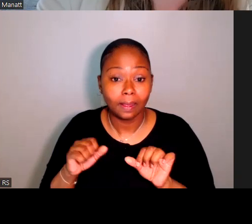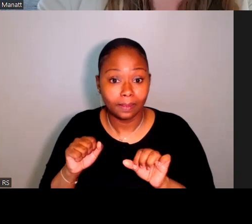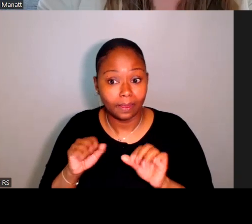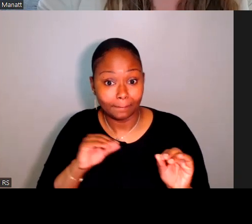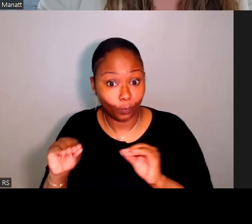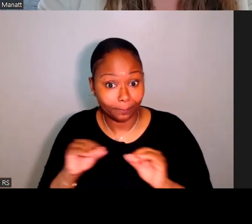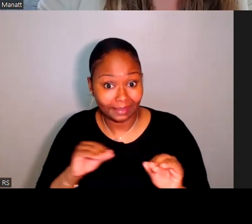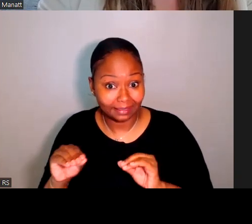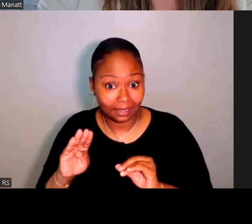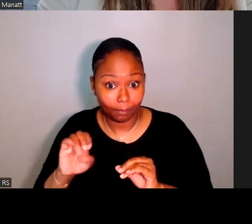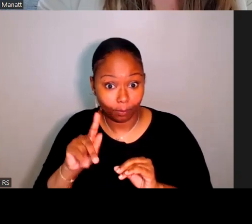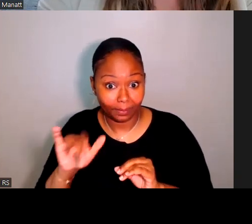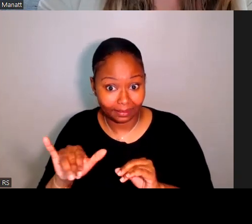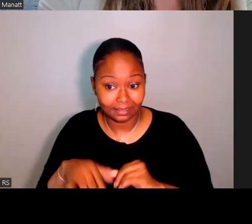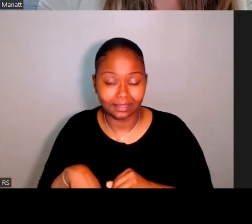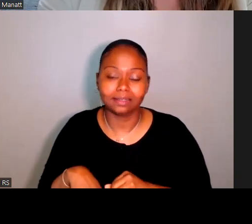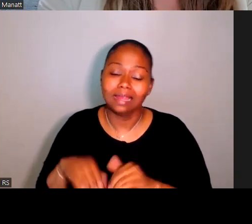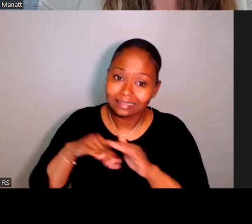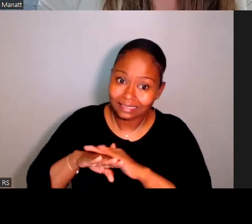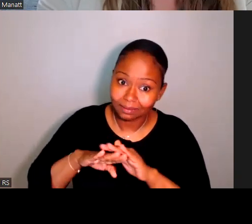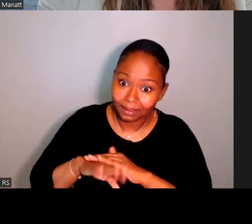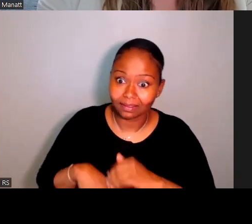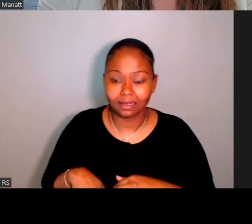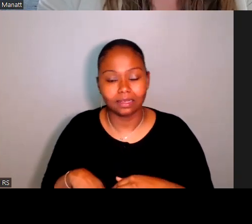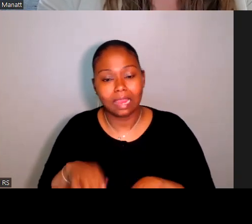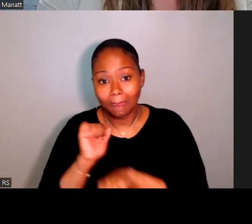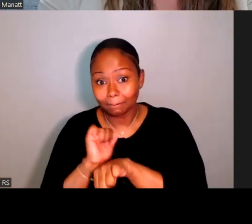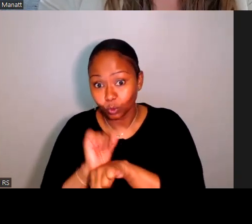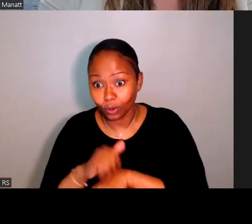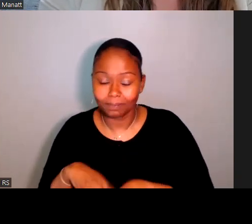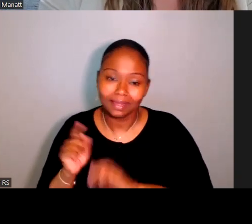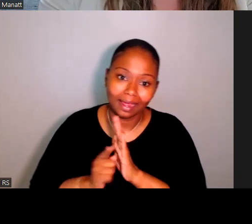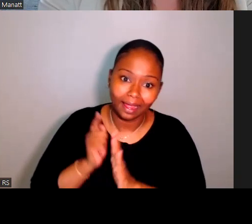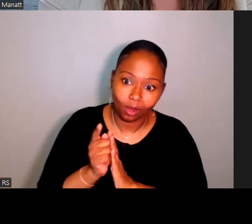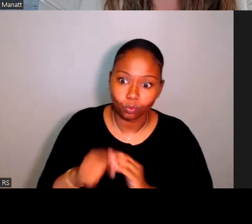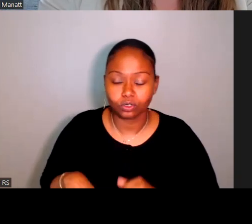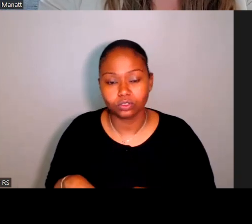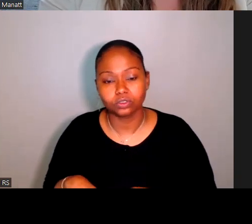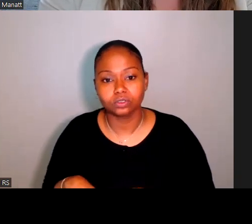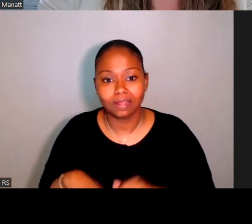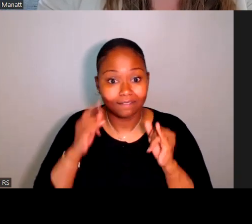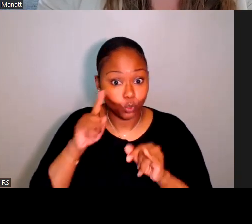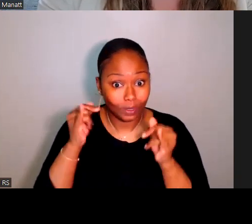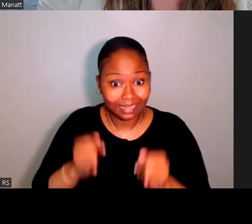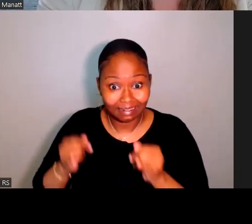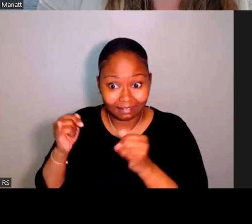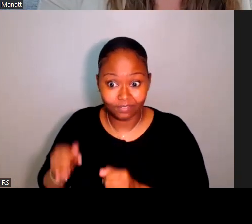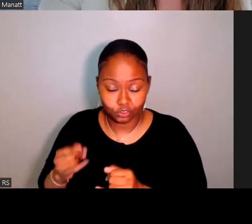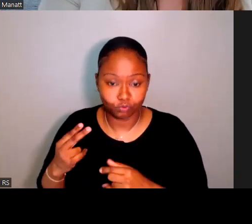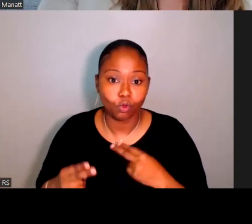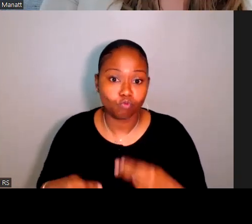accessibility, translation needs, employment hours, travel, and other reasonable determinants of visitation for individual resident and